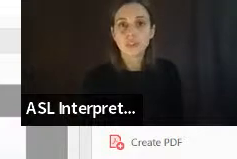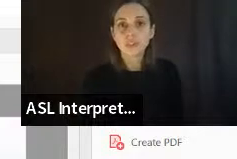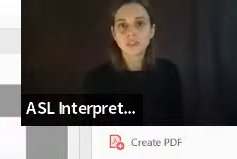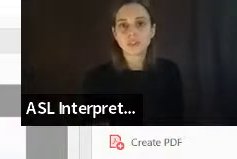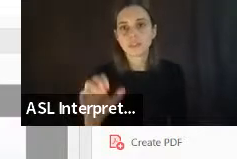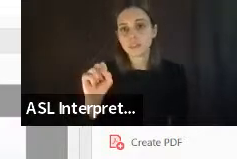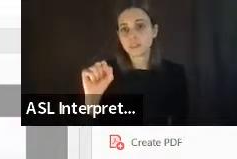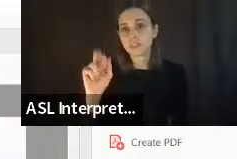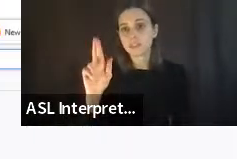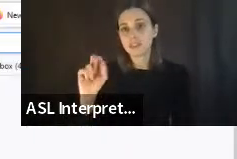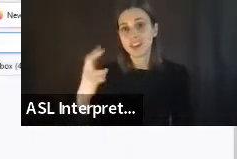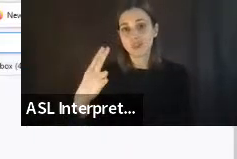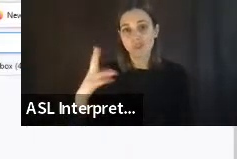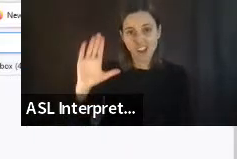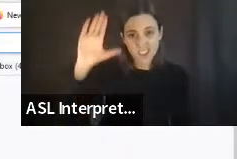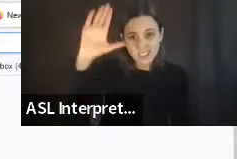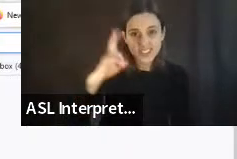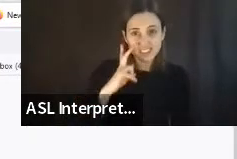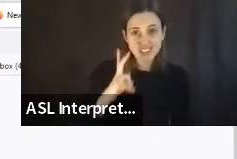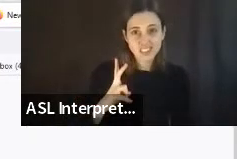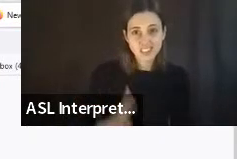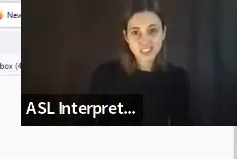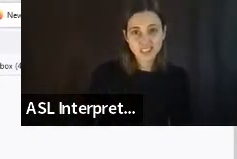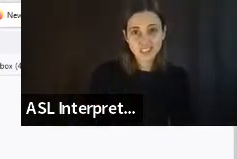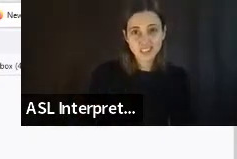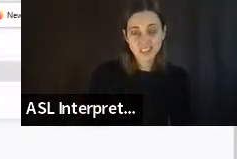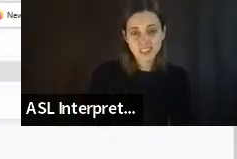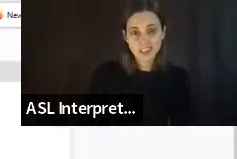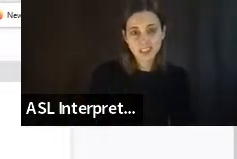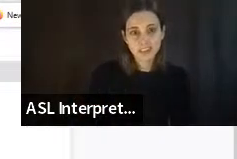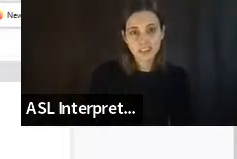Sarah, I see your hand up.